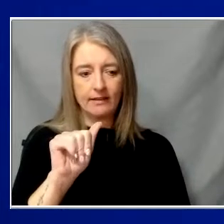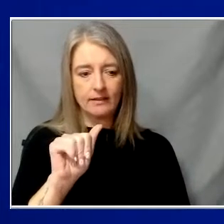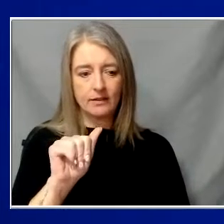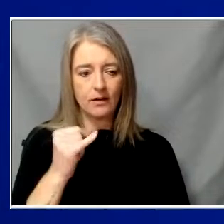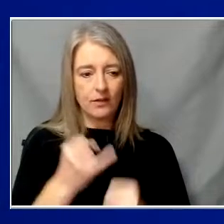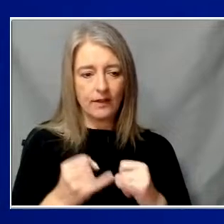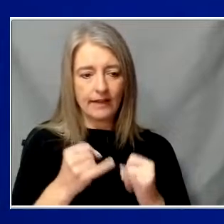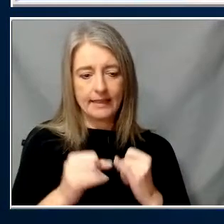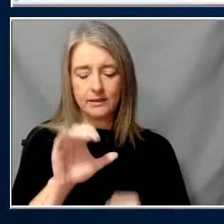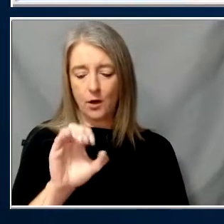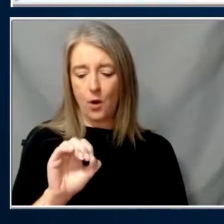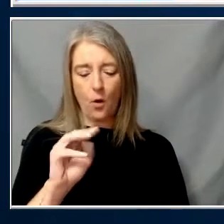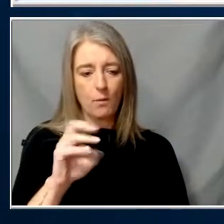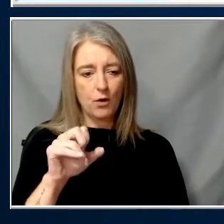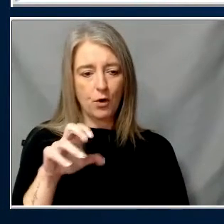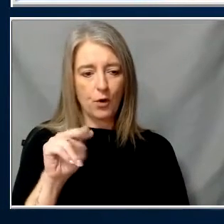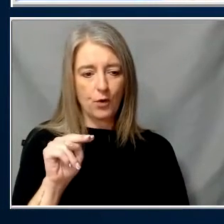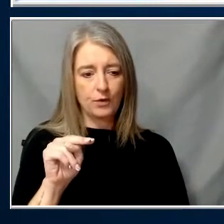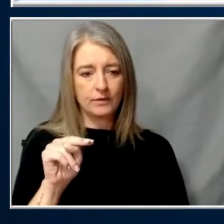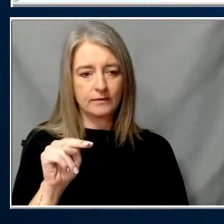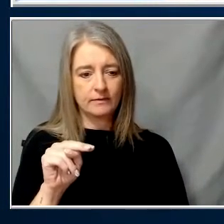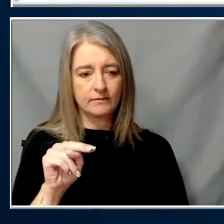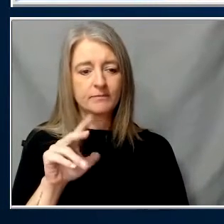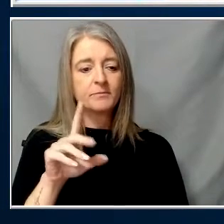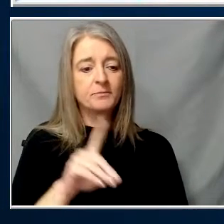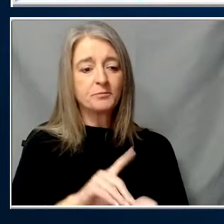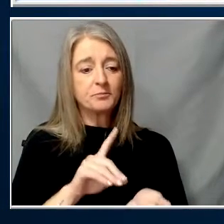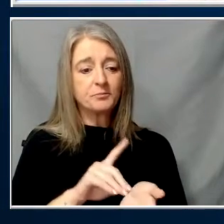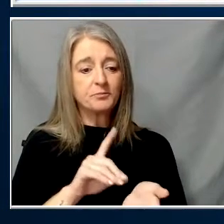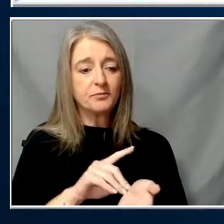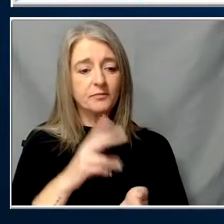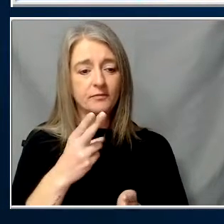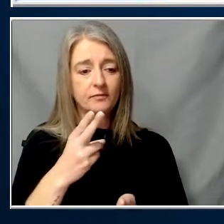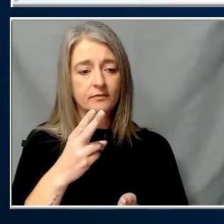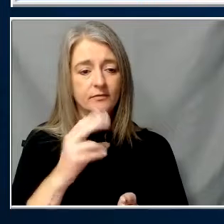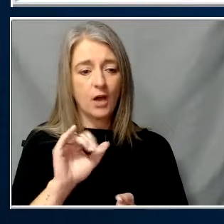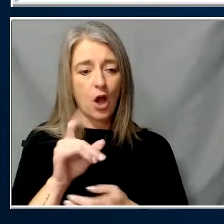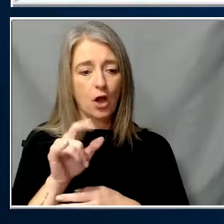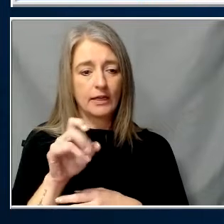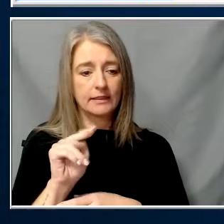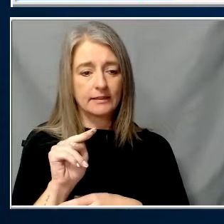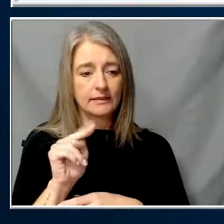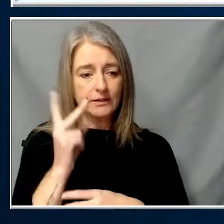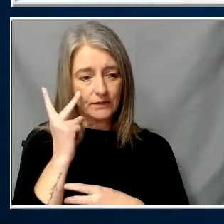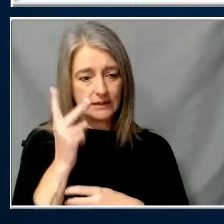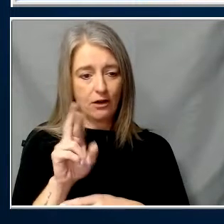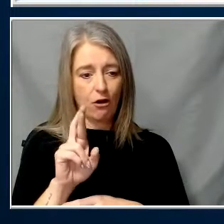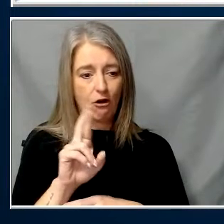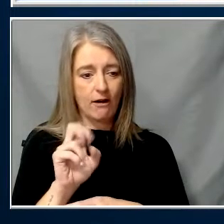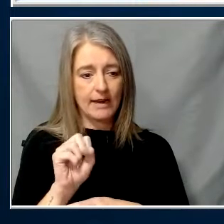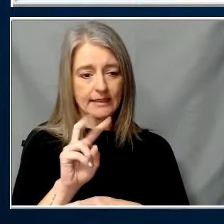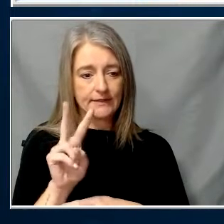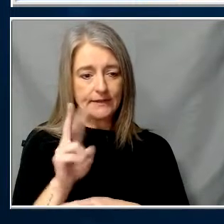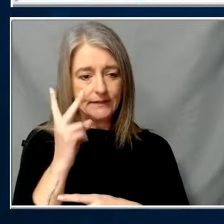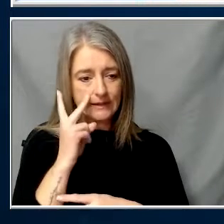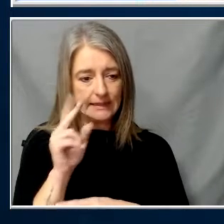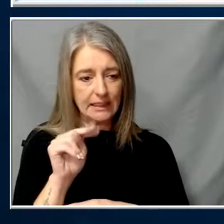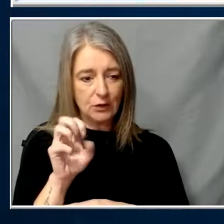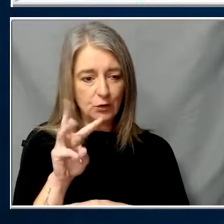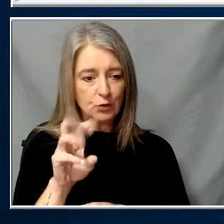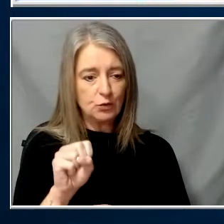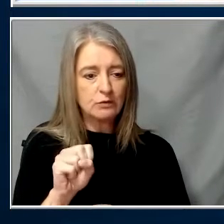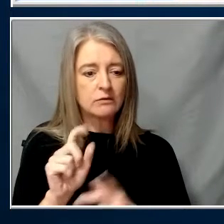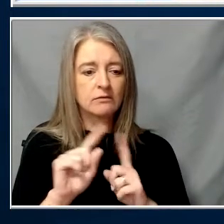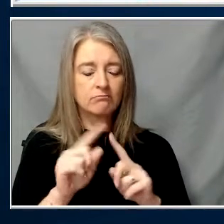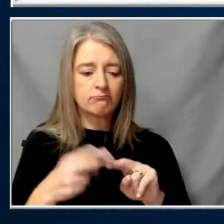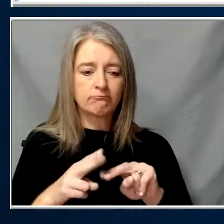we've come out of as well. All right, Dr. Hawkinson, I have a question about RSV because that's been in the news, and we know that this has been a rising